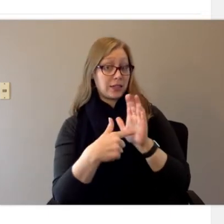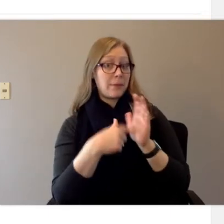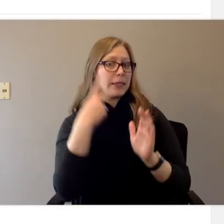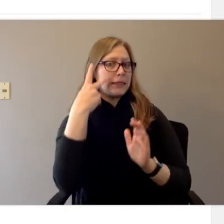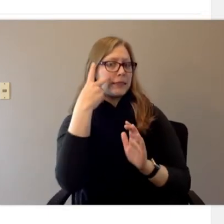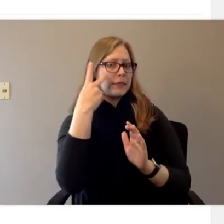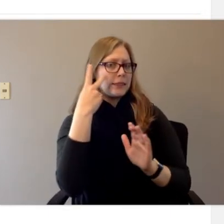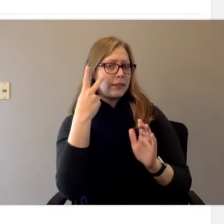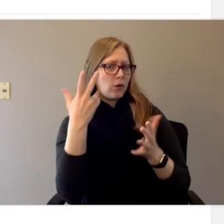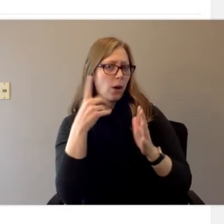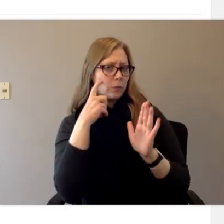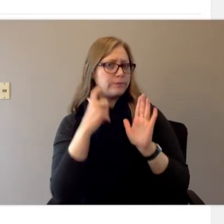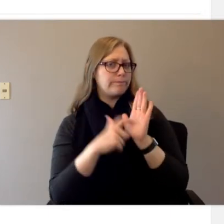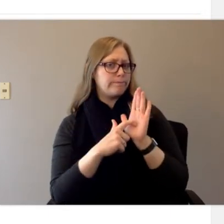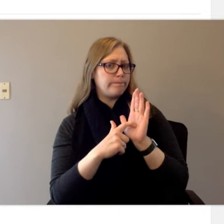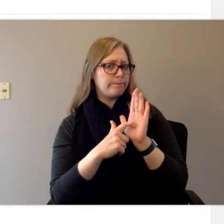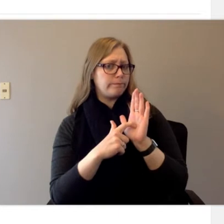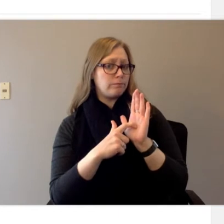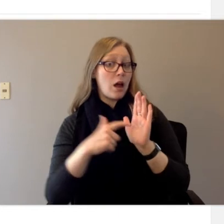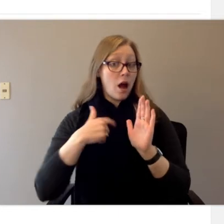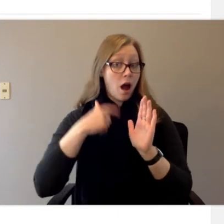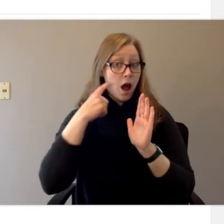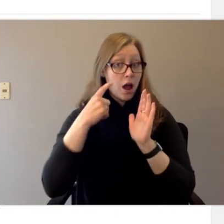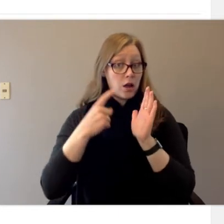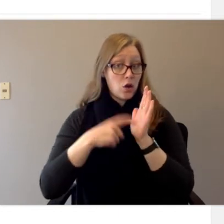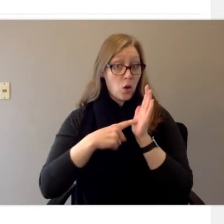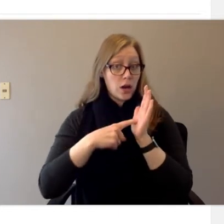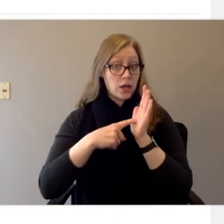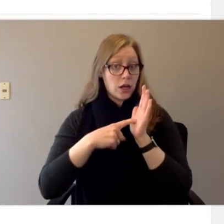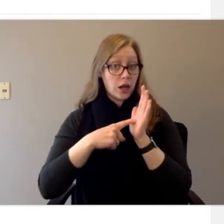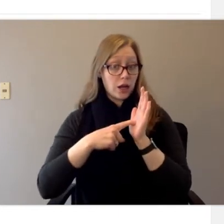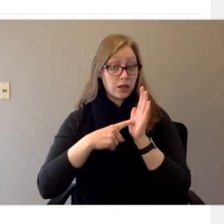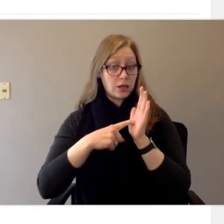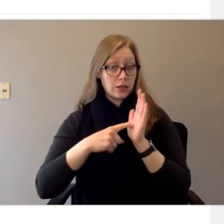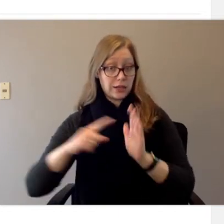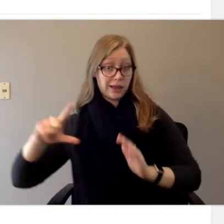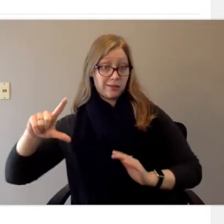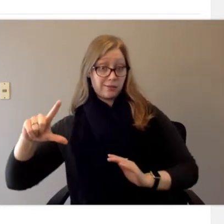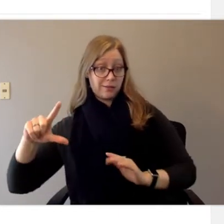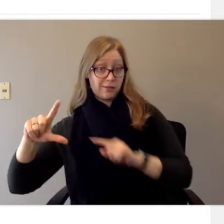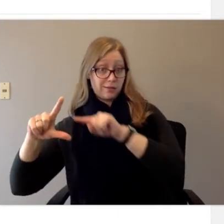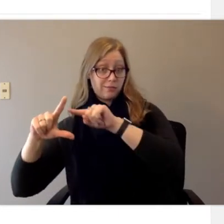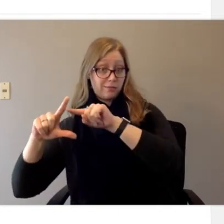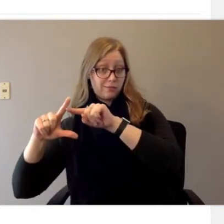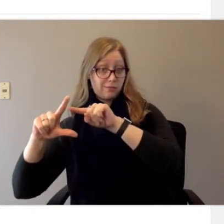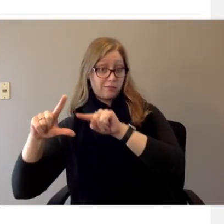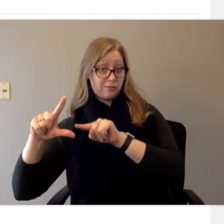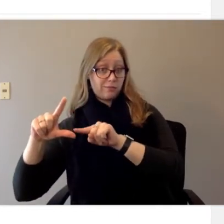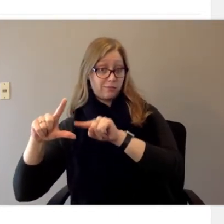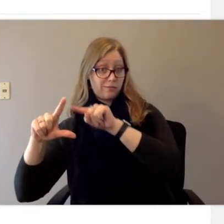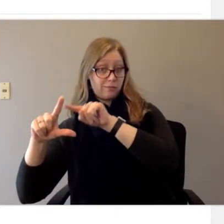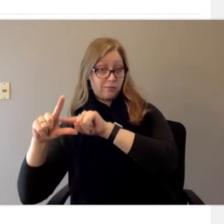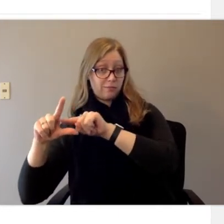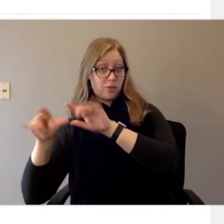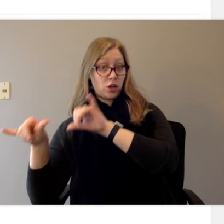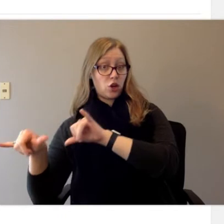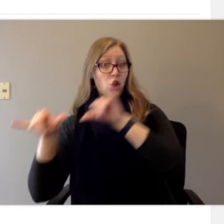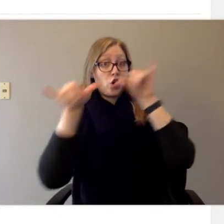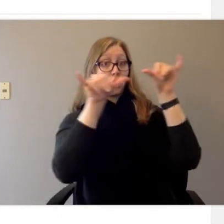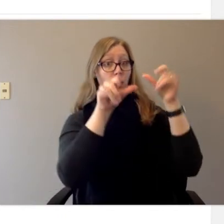can see. So I notice that there's a tick mark, or this angle is marked as congruent to this angle.